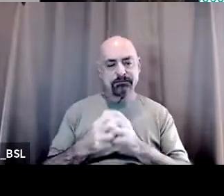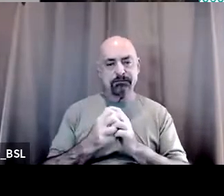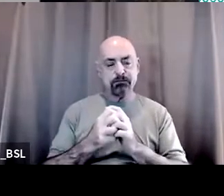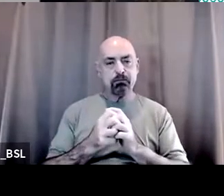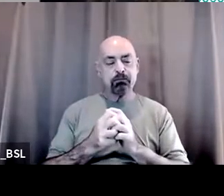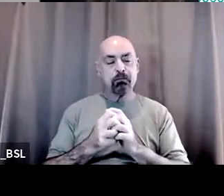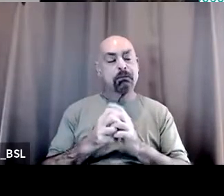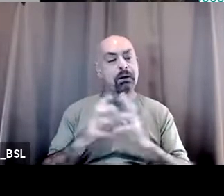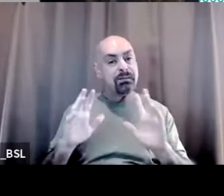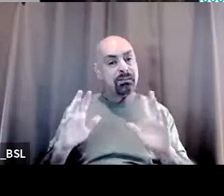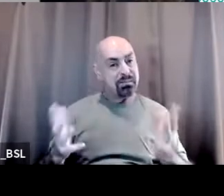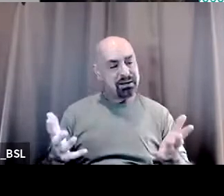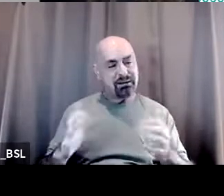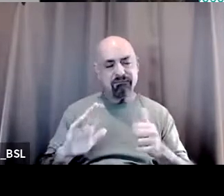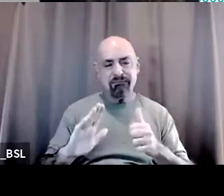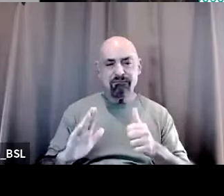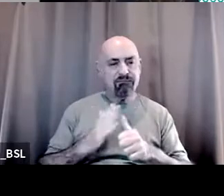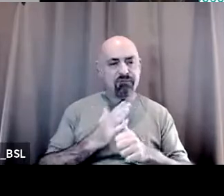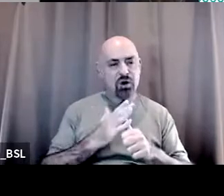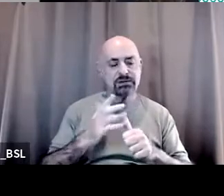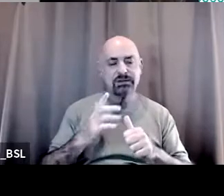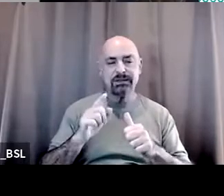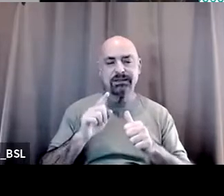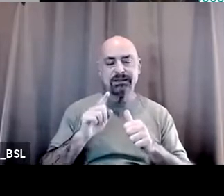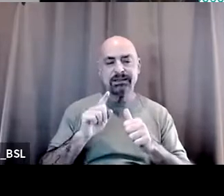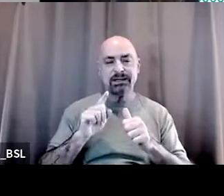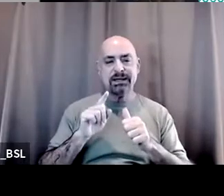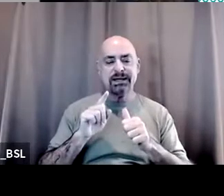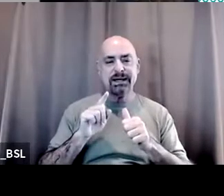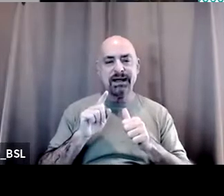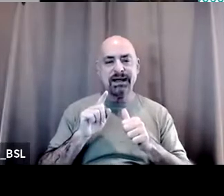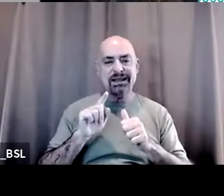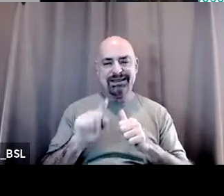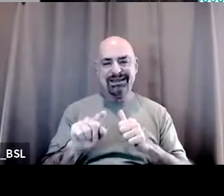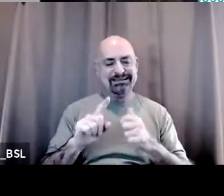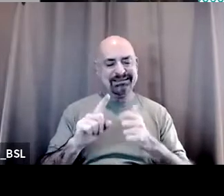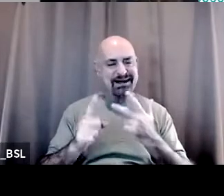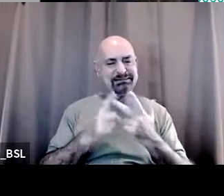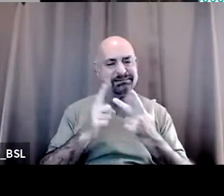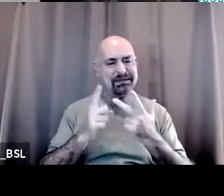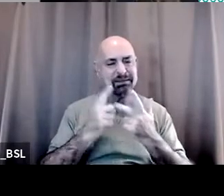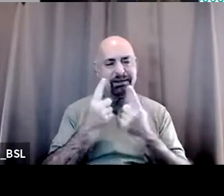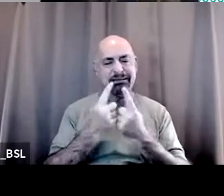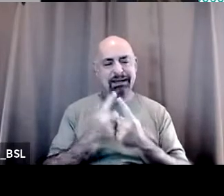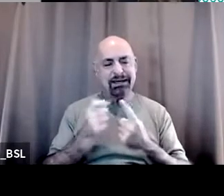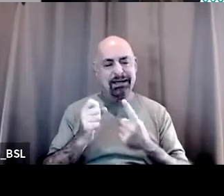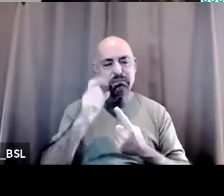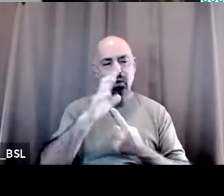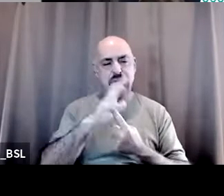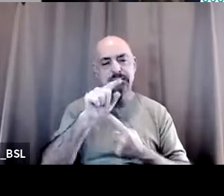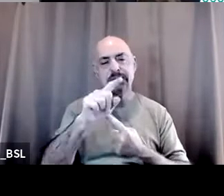But first of all, I think that this is another issue that is important. In